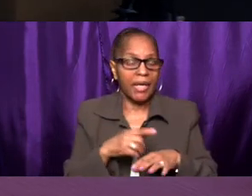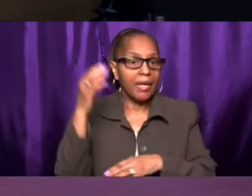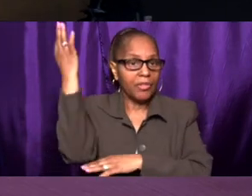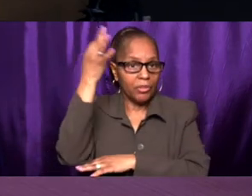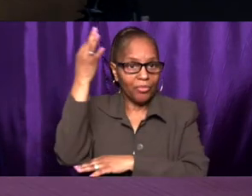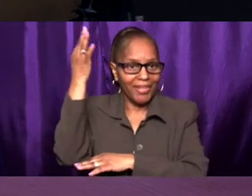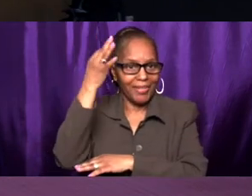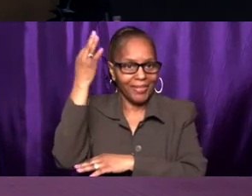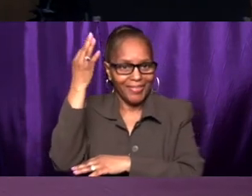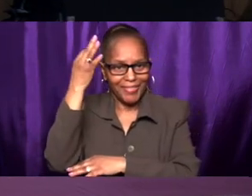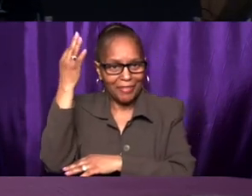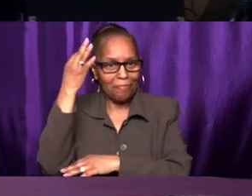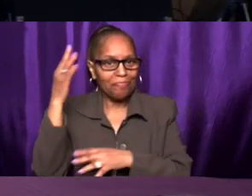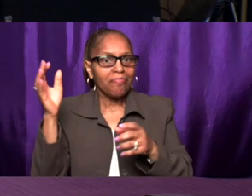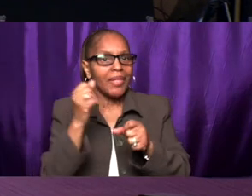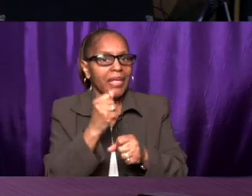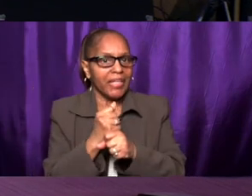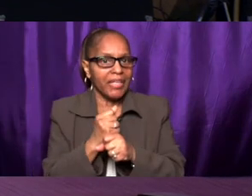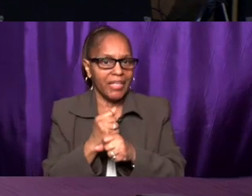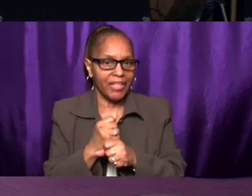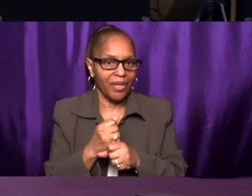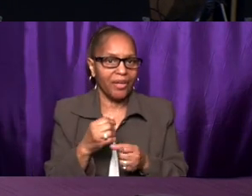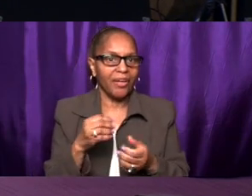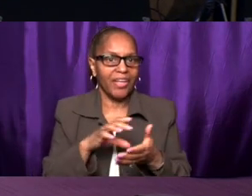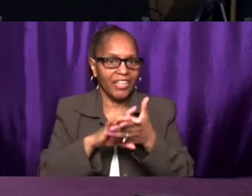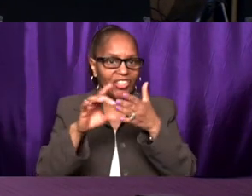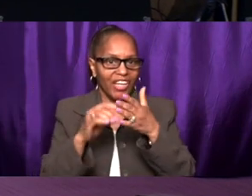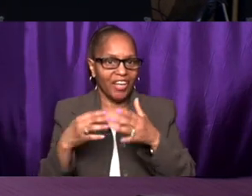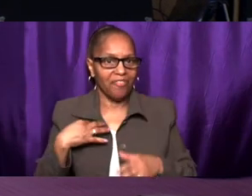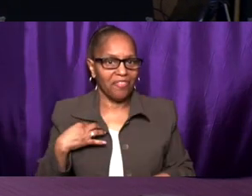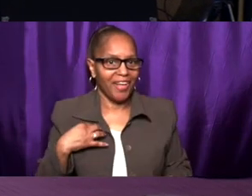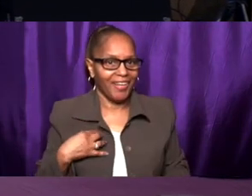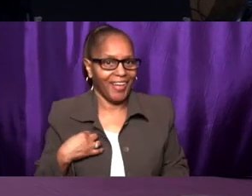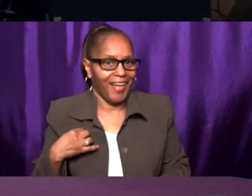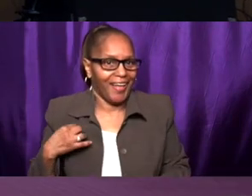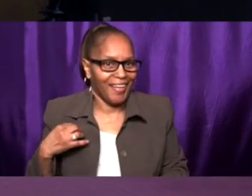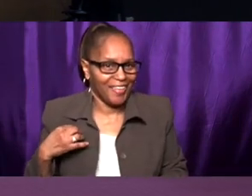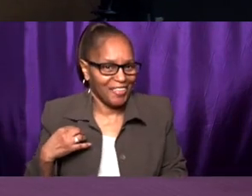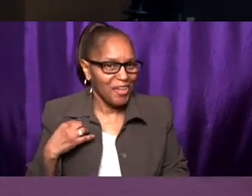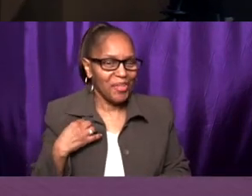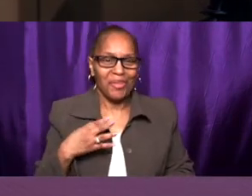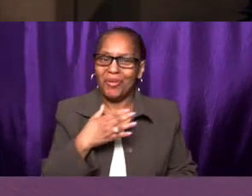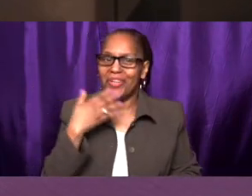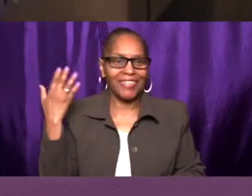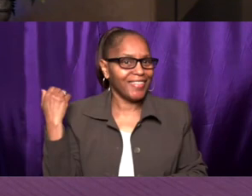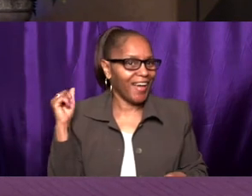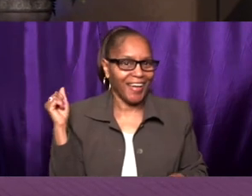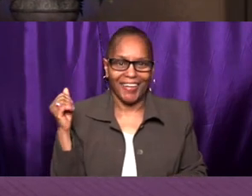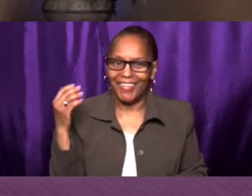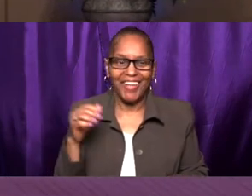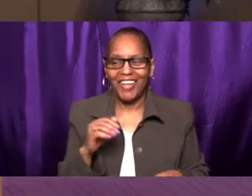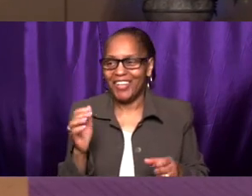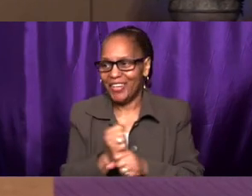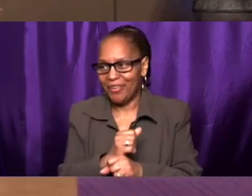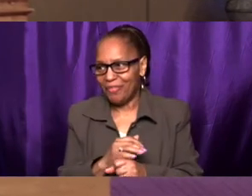preach, getting their check for volunteering, that there was not enough power in the